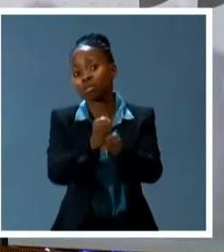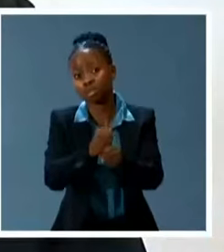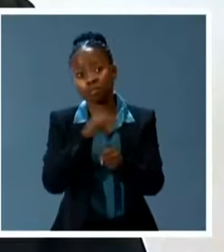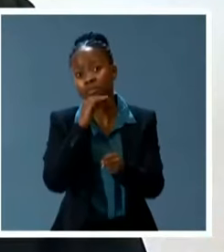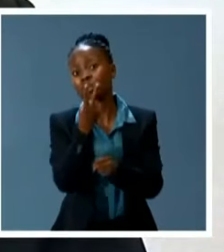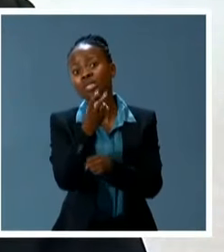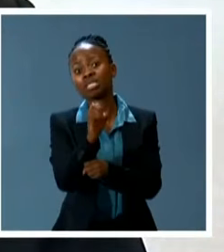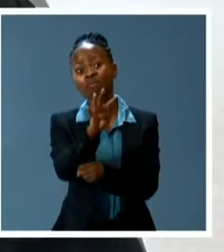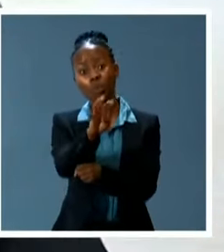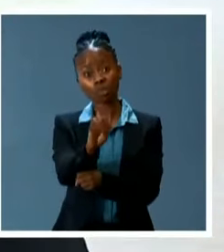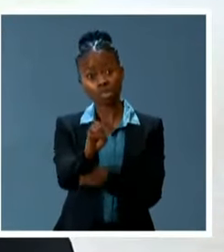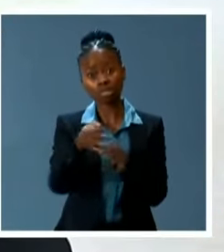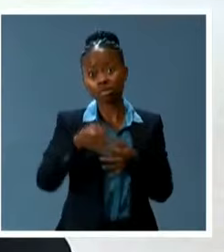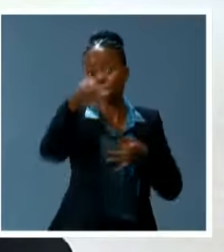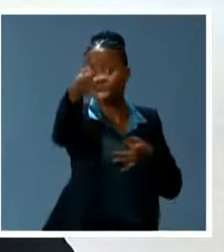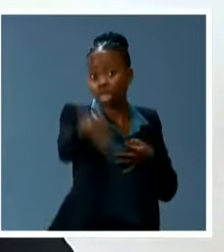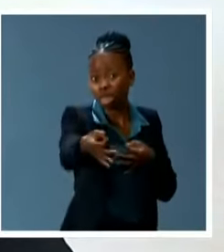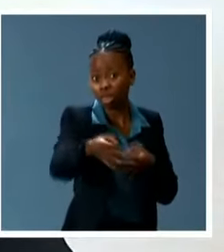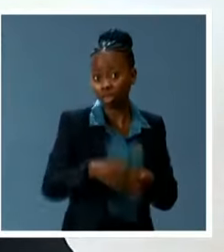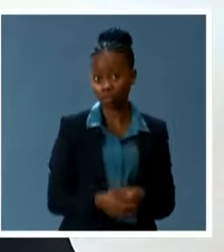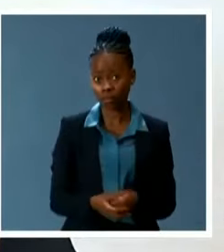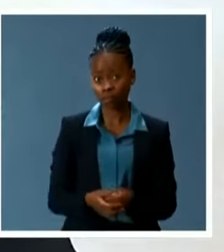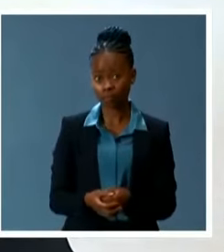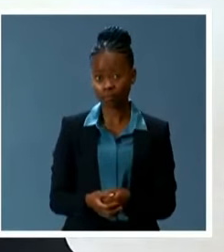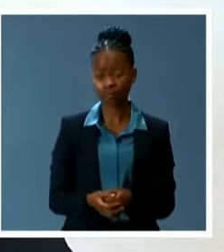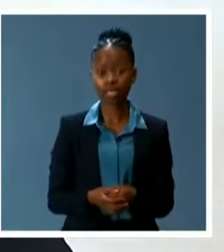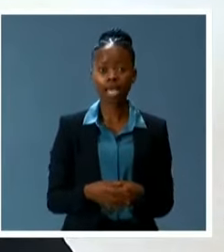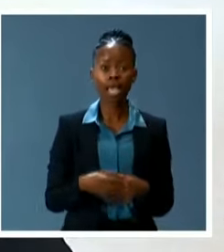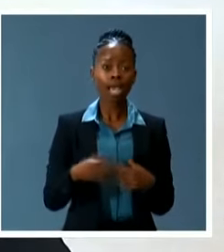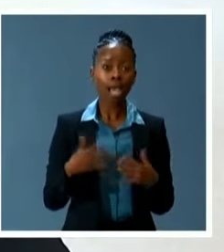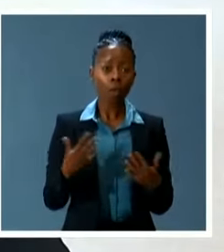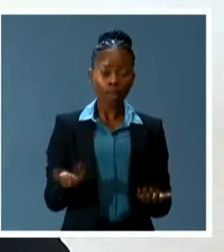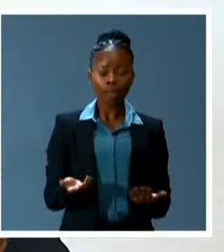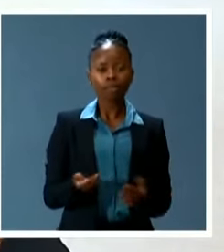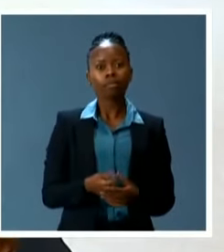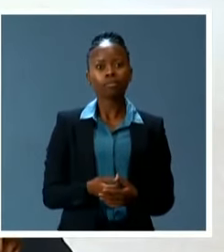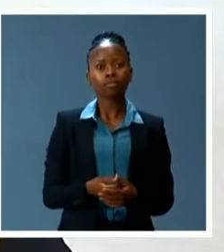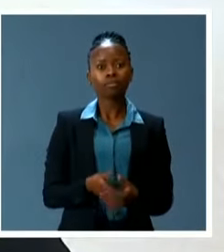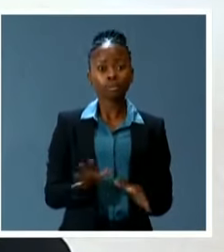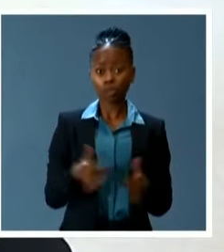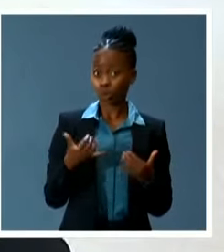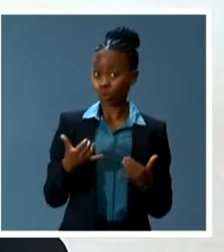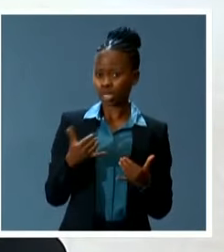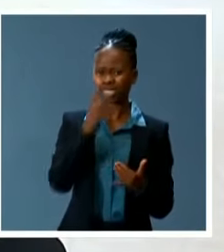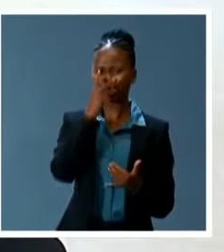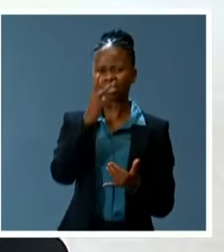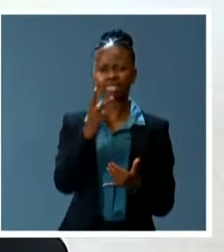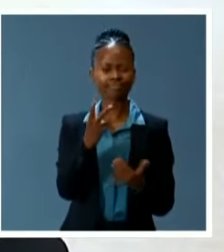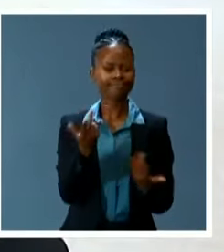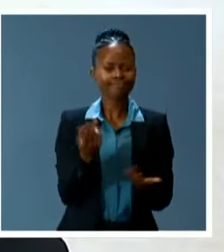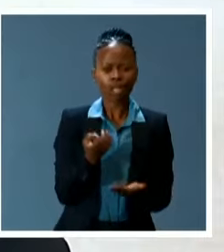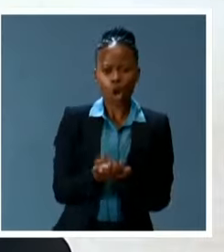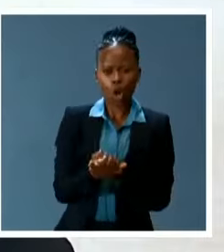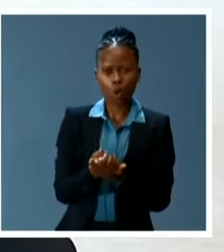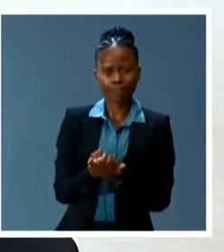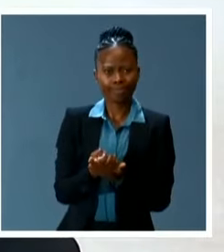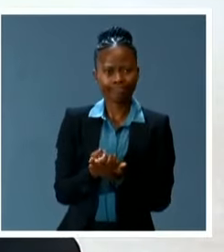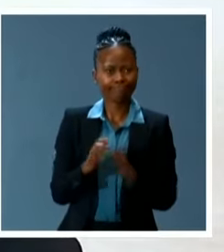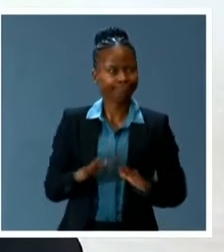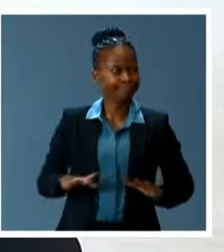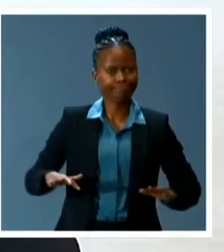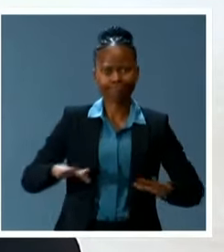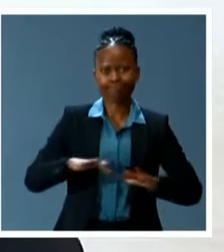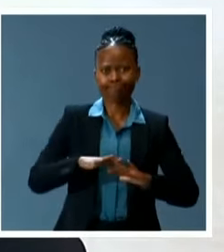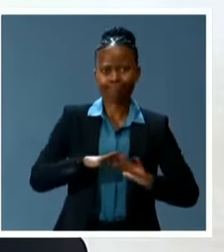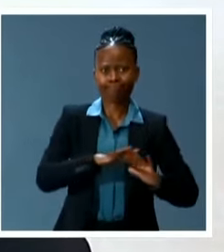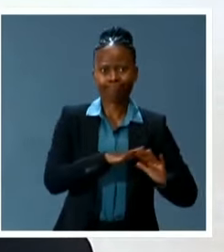Well, it will be very tough. And obviously what we are witnessing today is a dramatic negative impact on economies and societies that is also having a